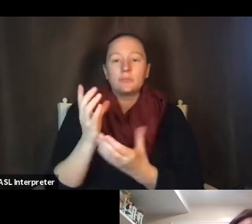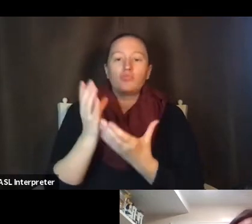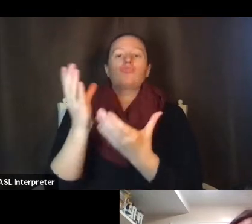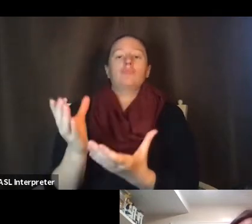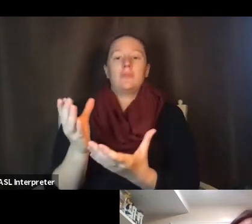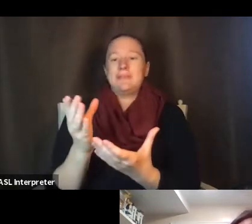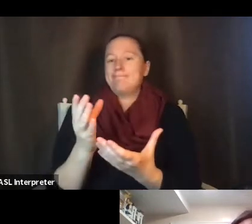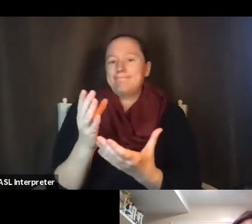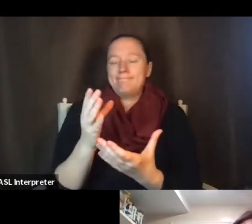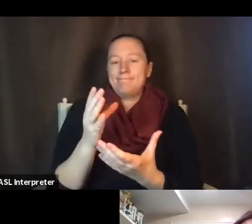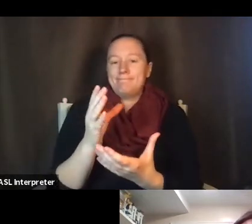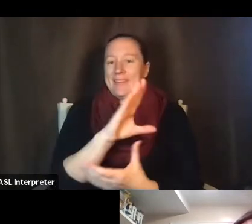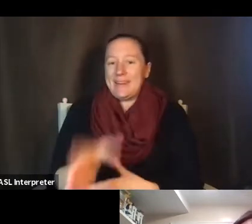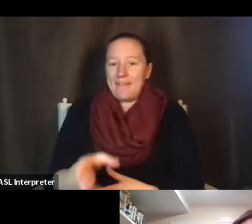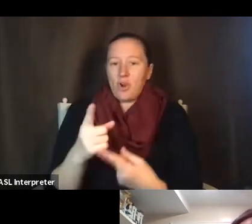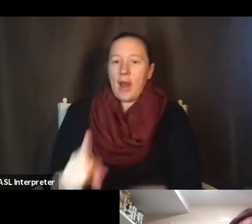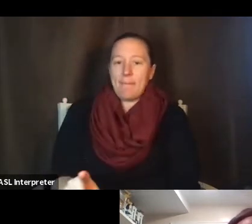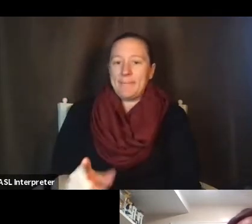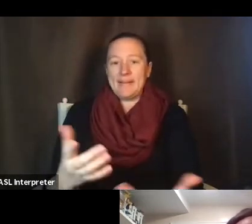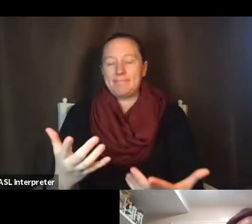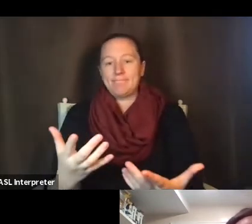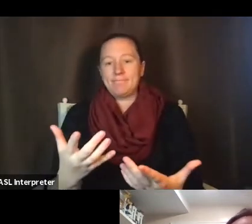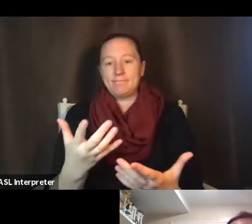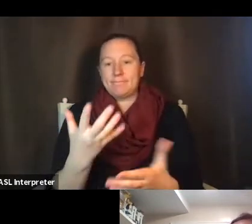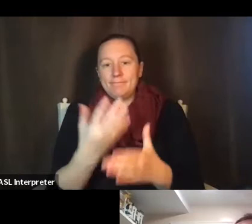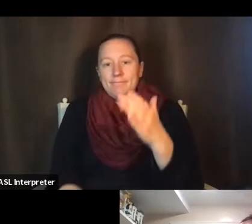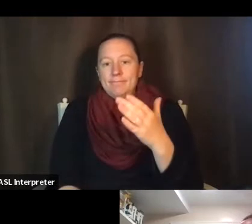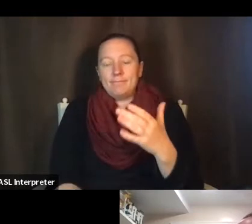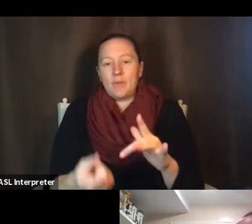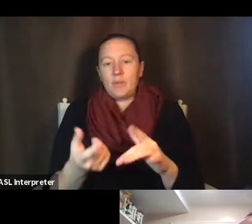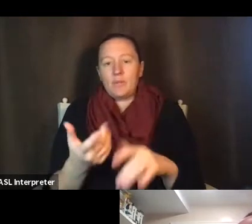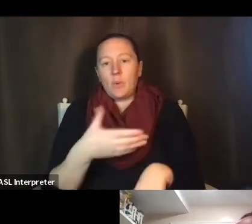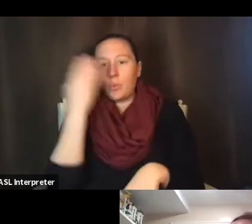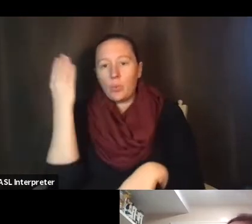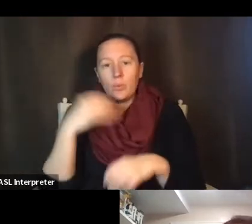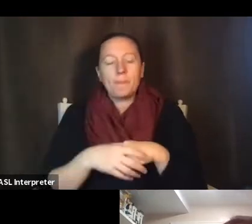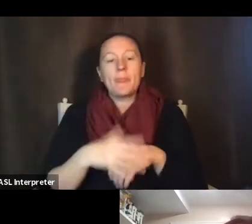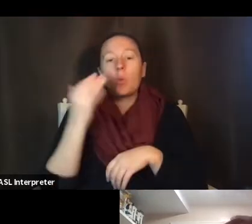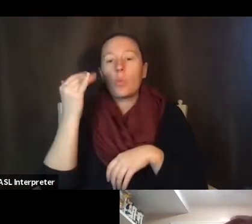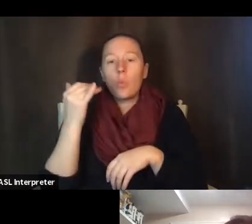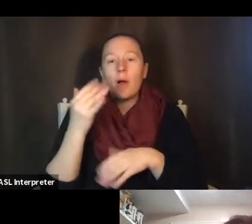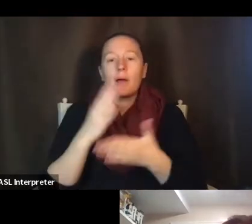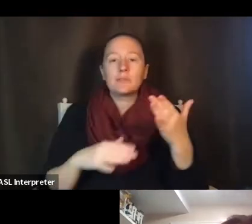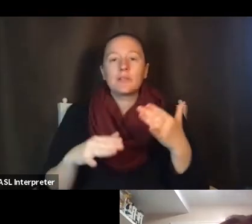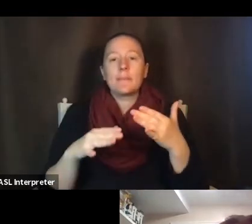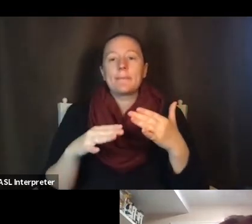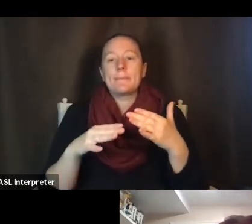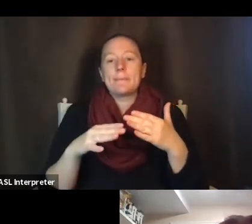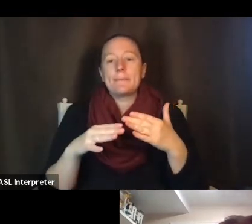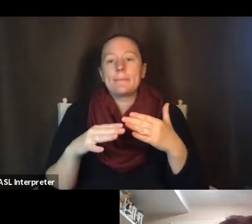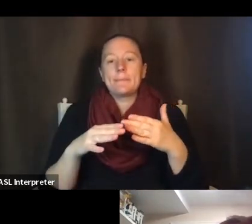recommendations have not been implemented to date, and why there's been some consistency in this sort